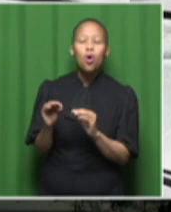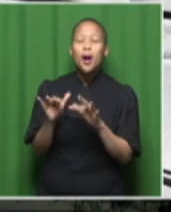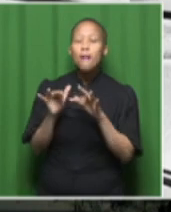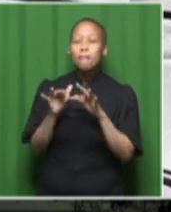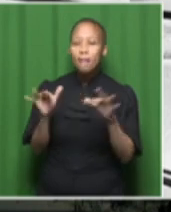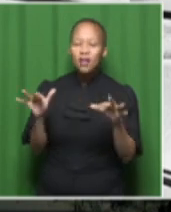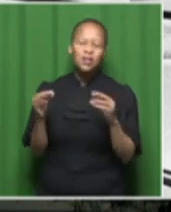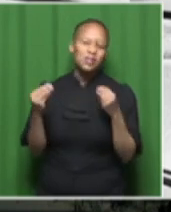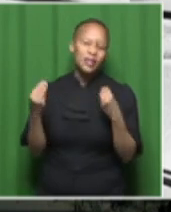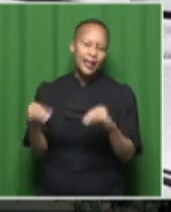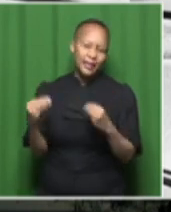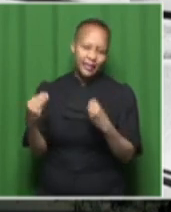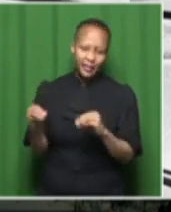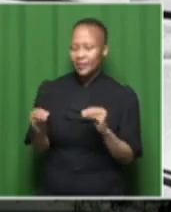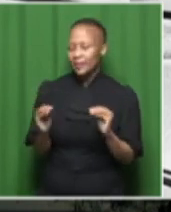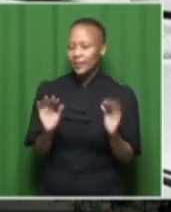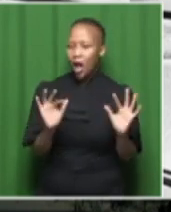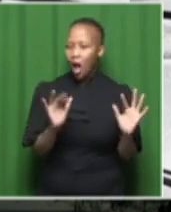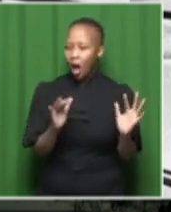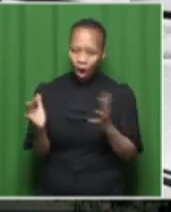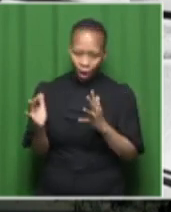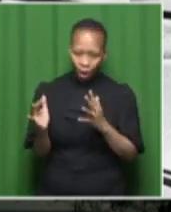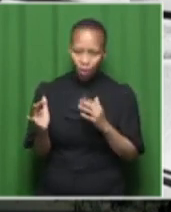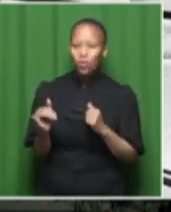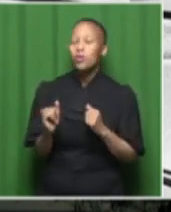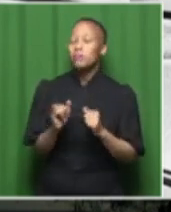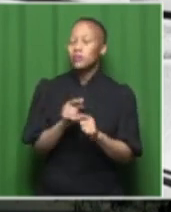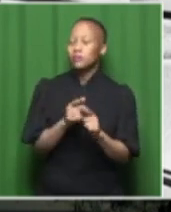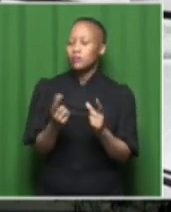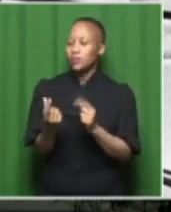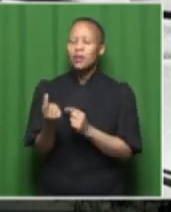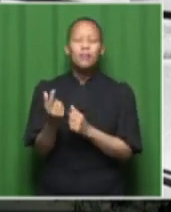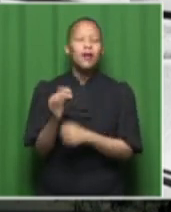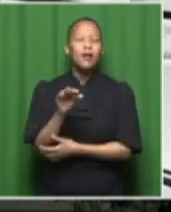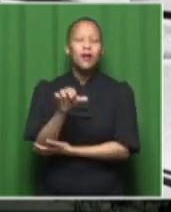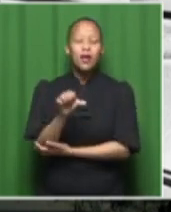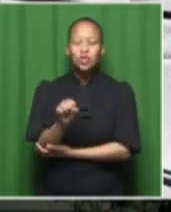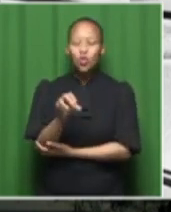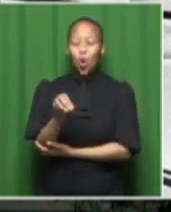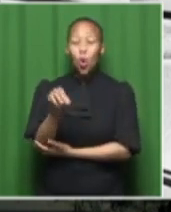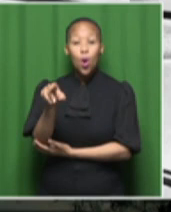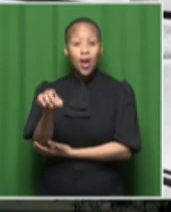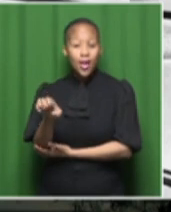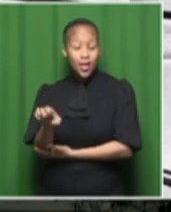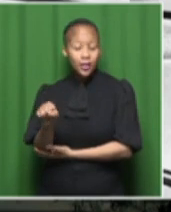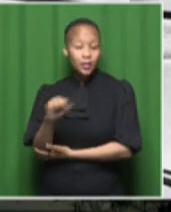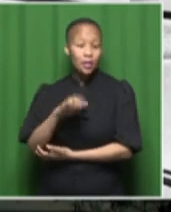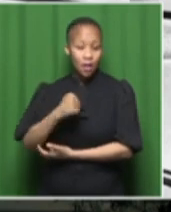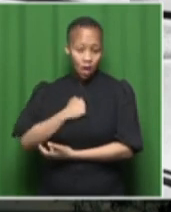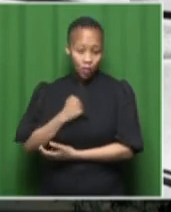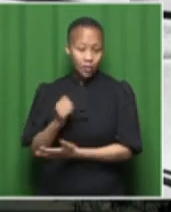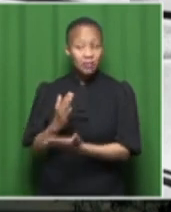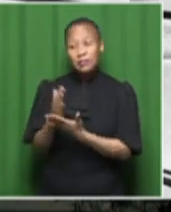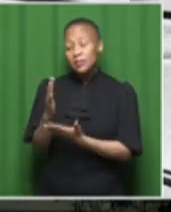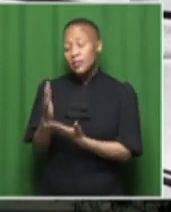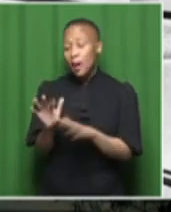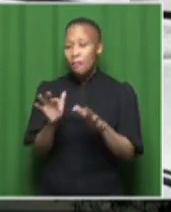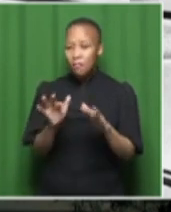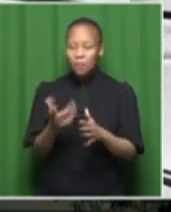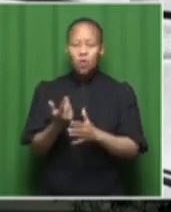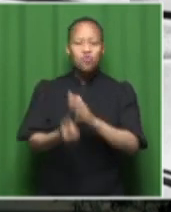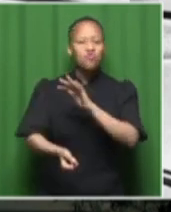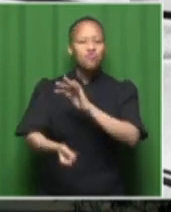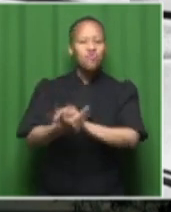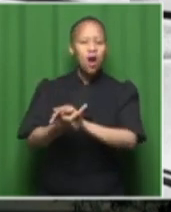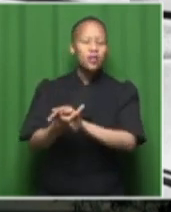and how this has bedeviled many of our SOEs. And of course, naturally, some people would have then raised this in the